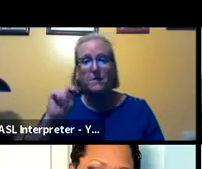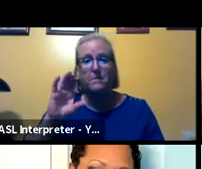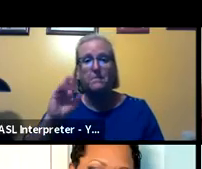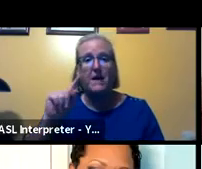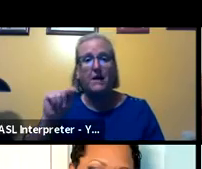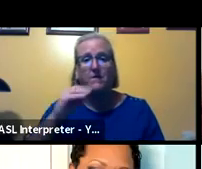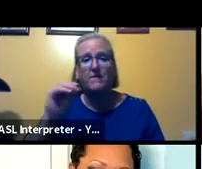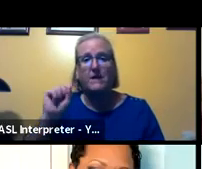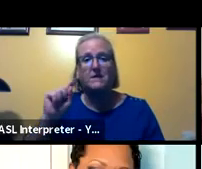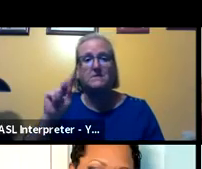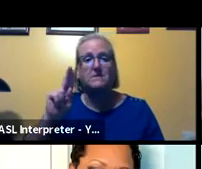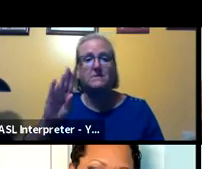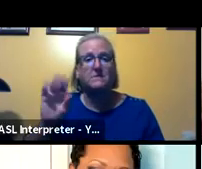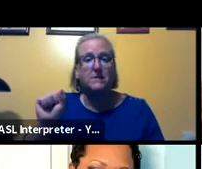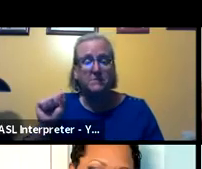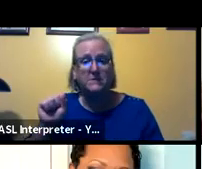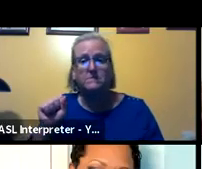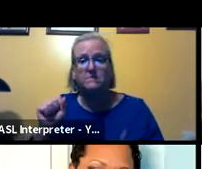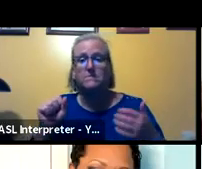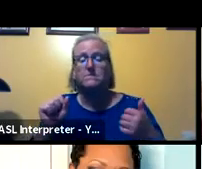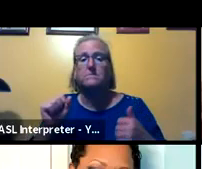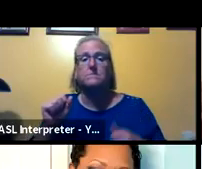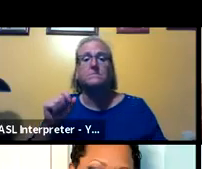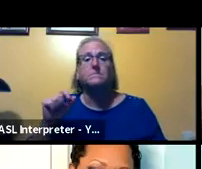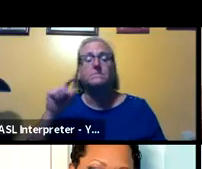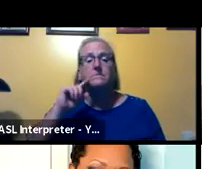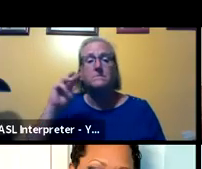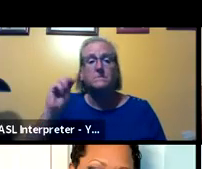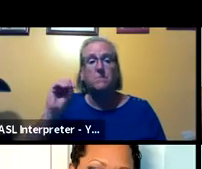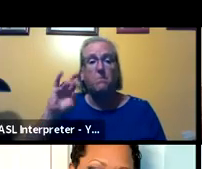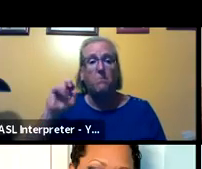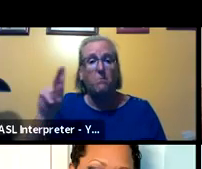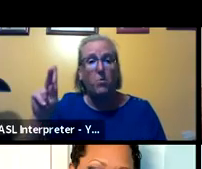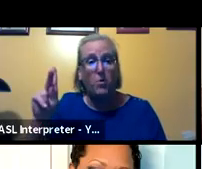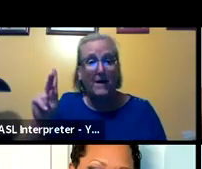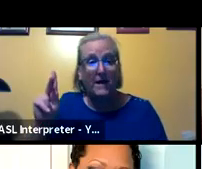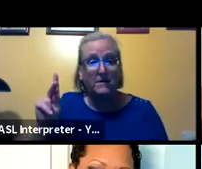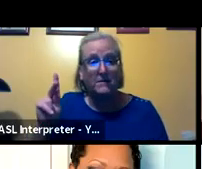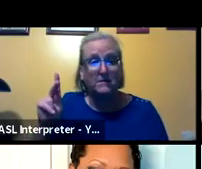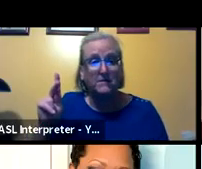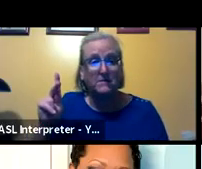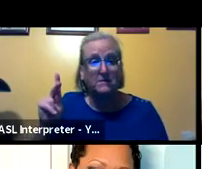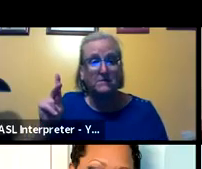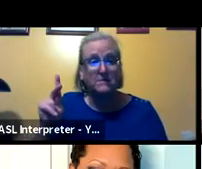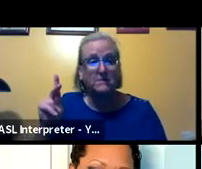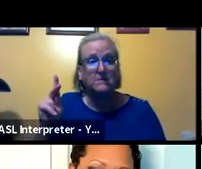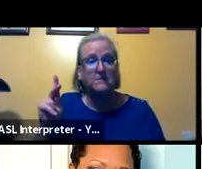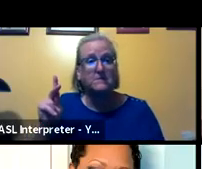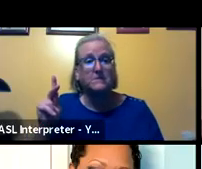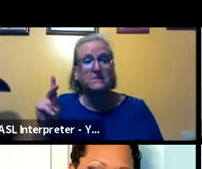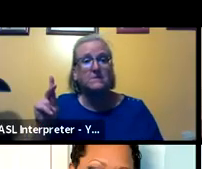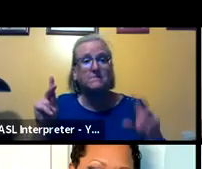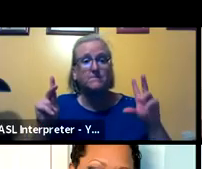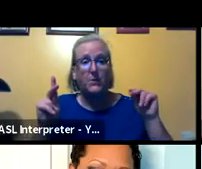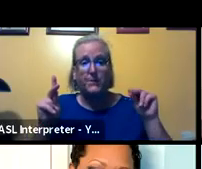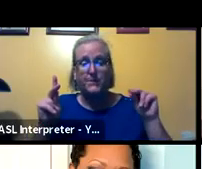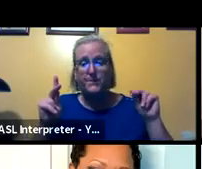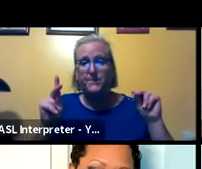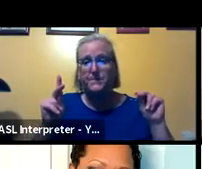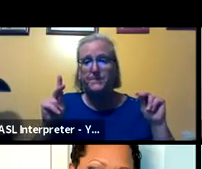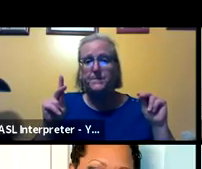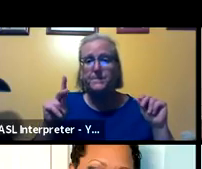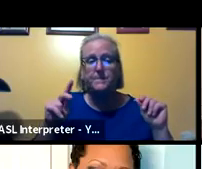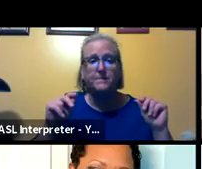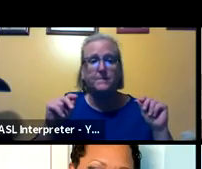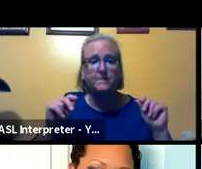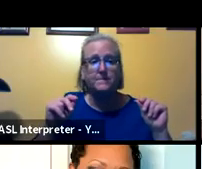I will go ahead and call the roll for the vote. We'll start with Mrs. Moriak. Mrs. Moriak, Monica Moriak, no. I